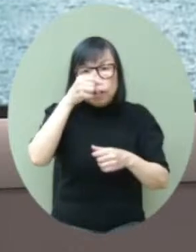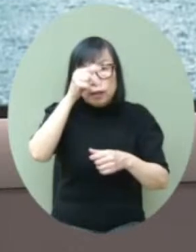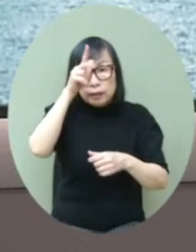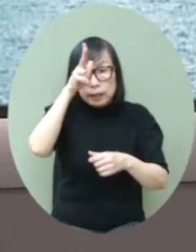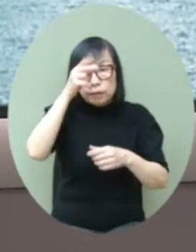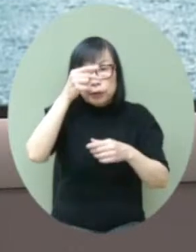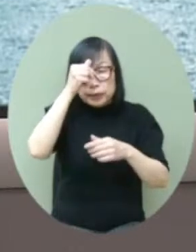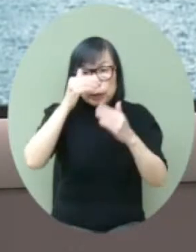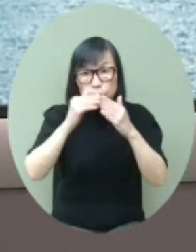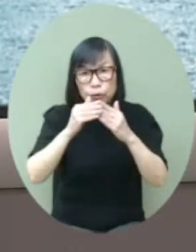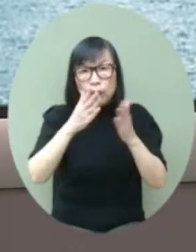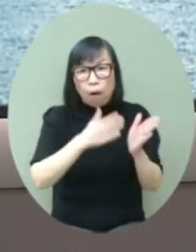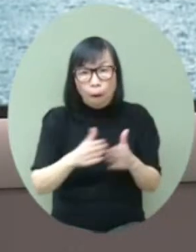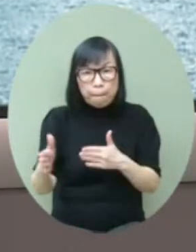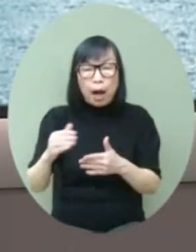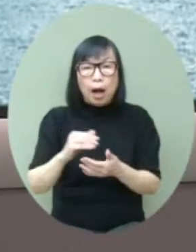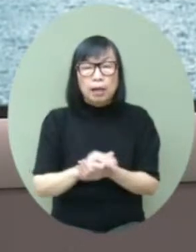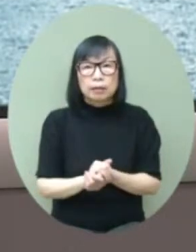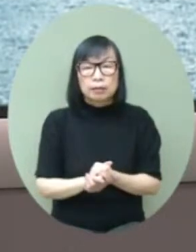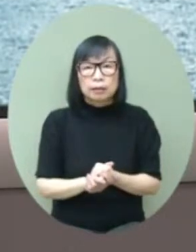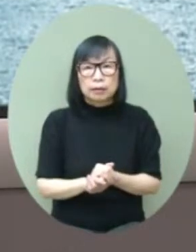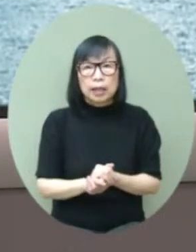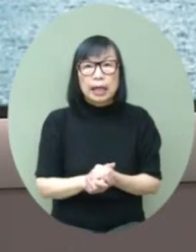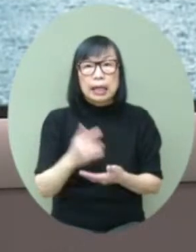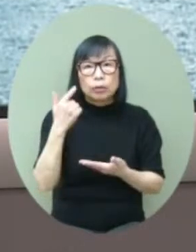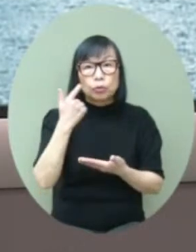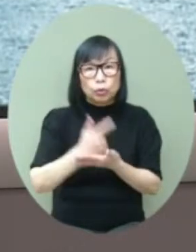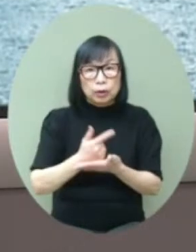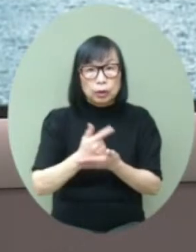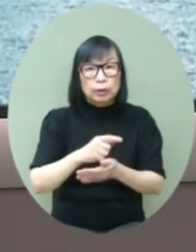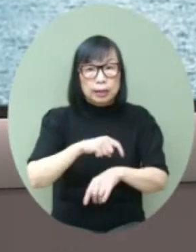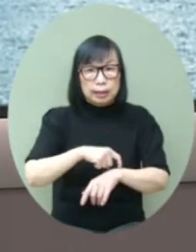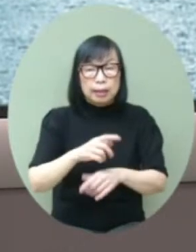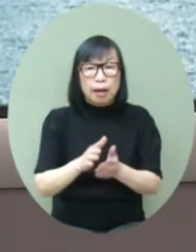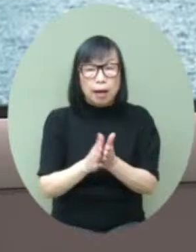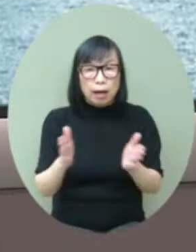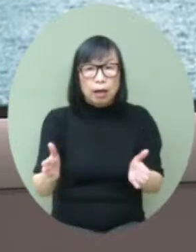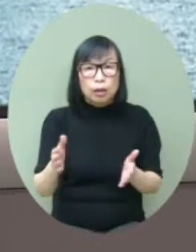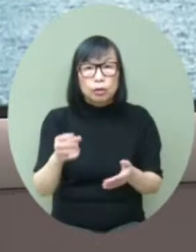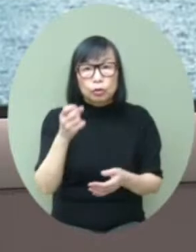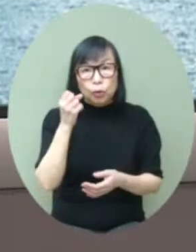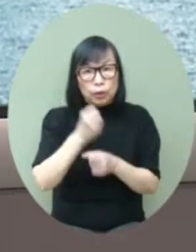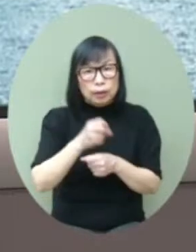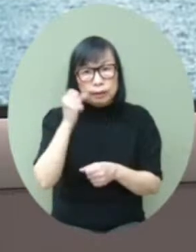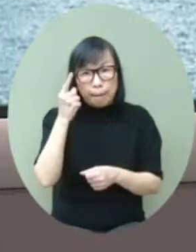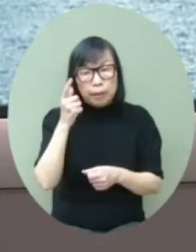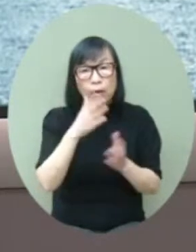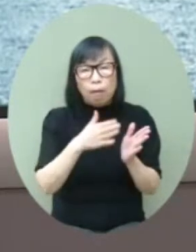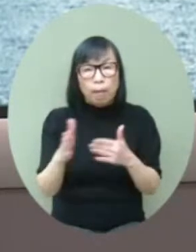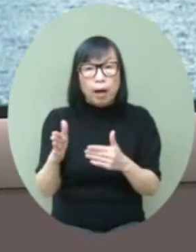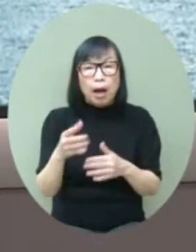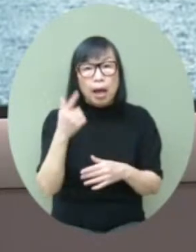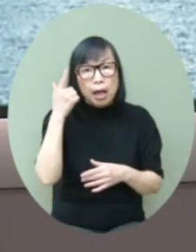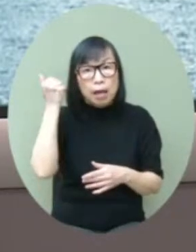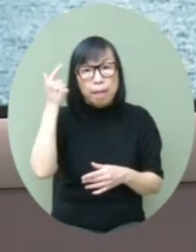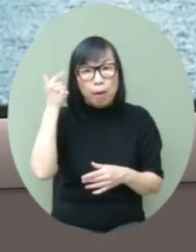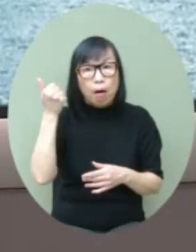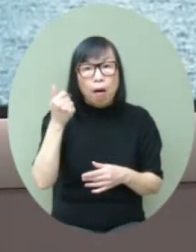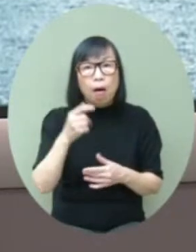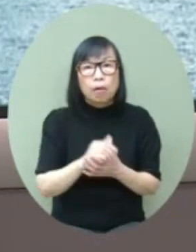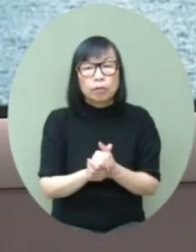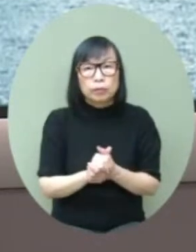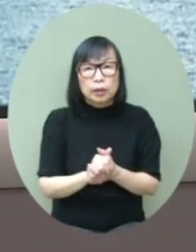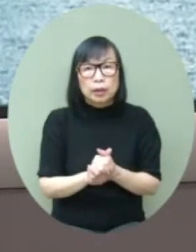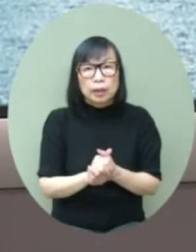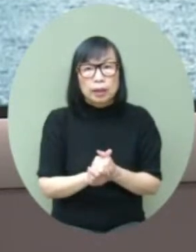this is the arrangement in public hospital, and this is a critical juncture. This is an exceptional arrangement for this